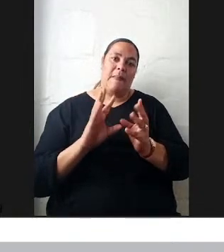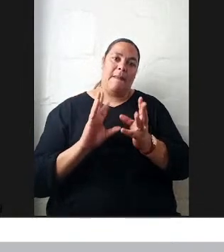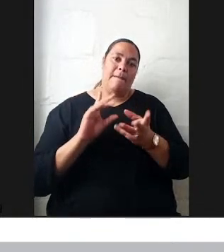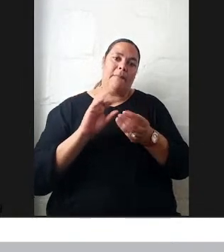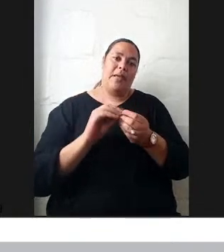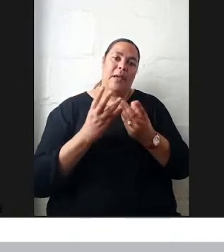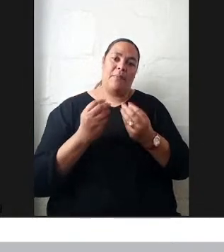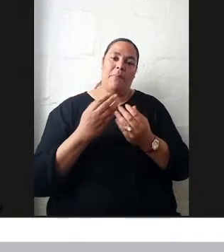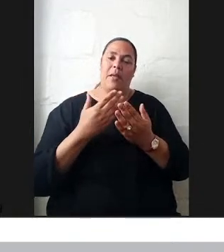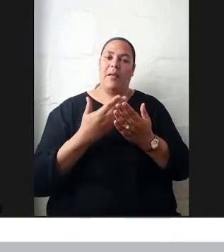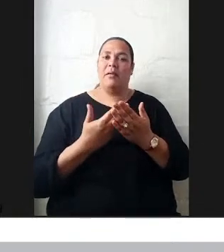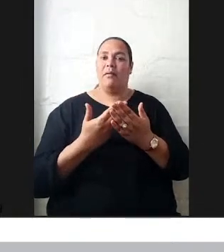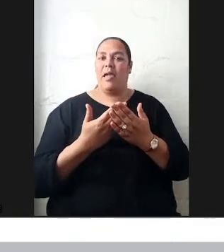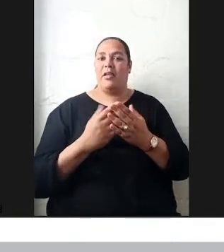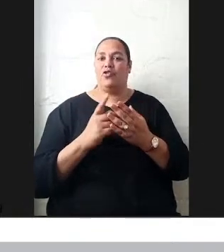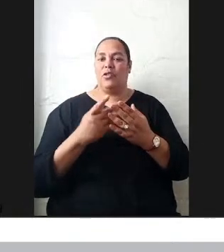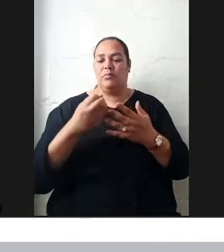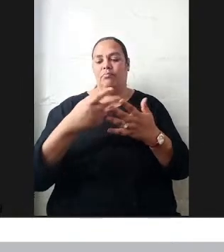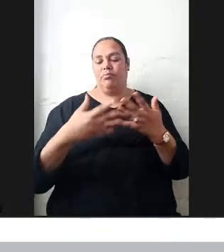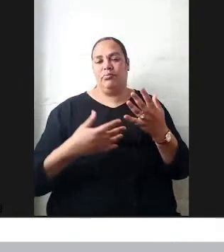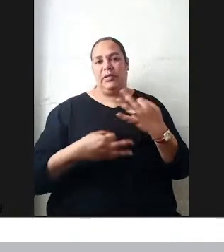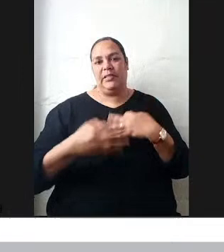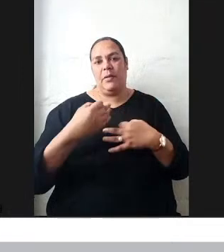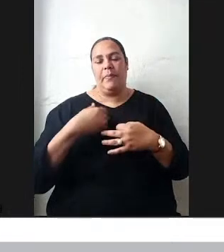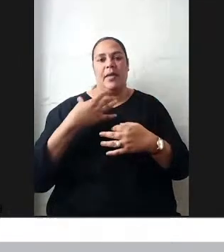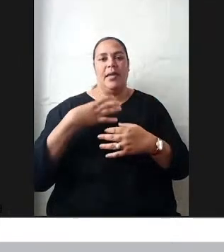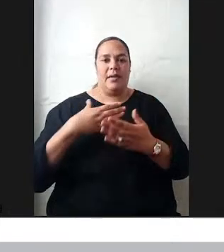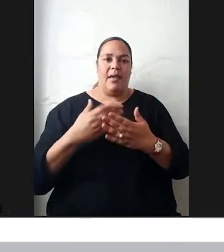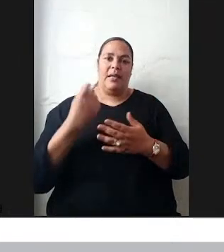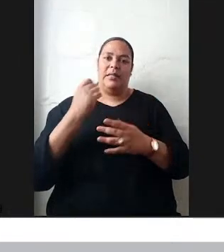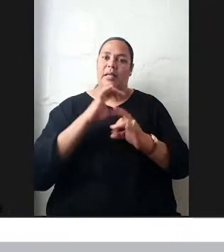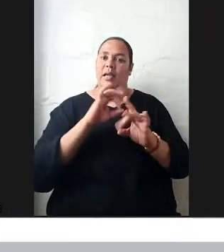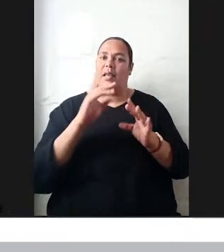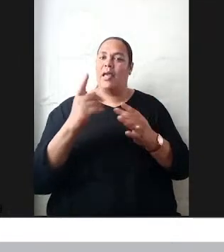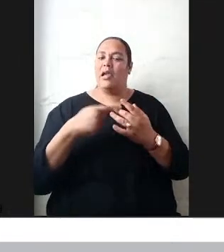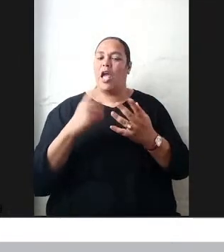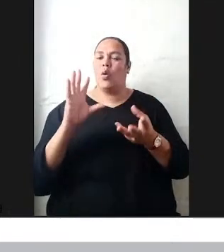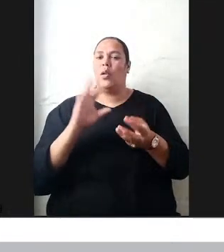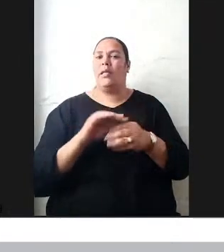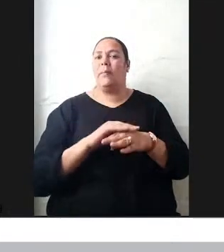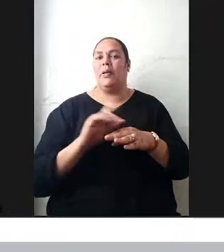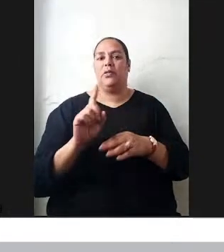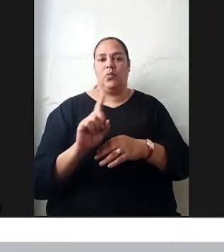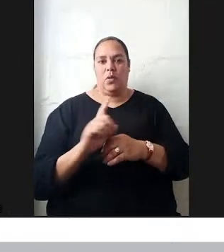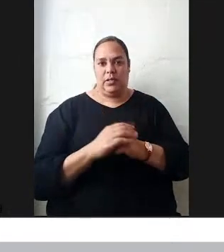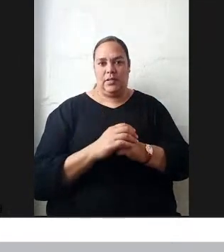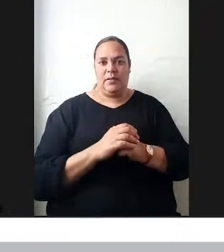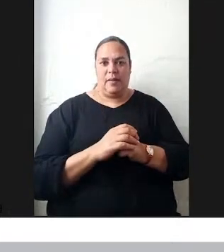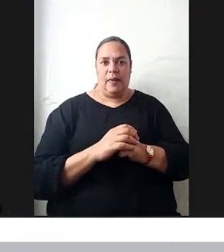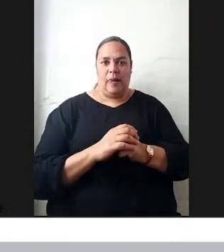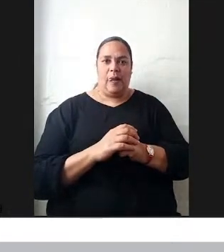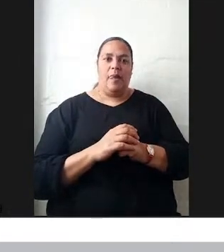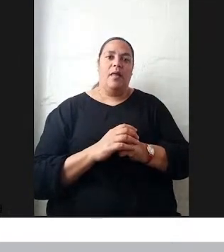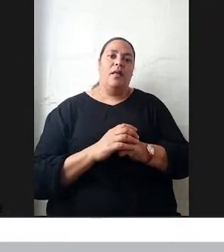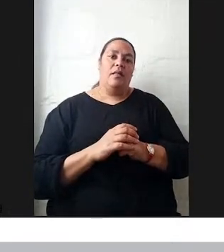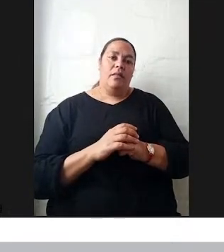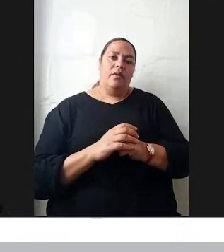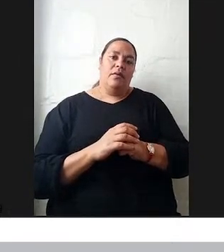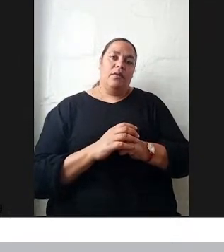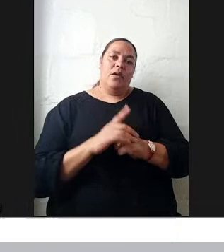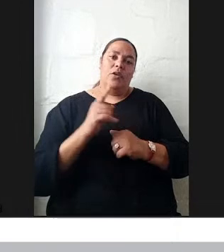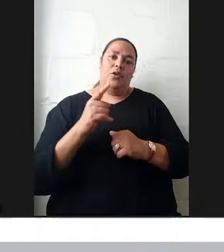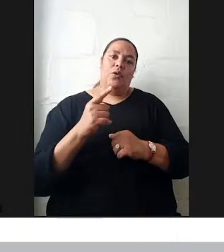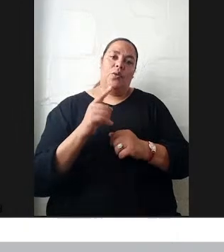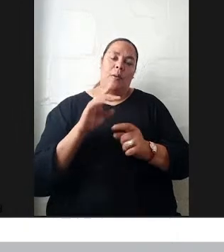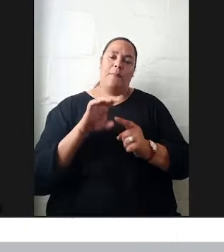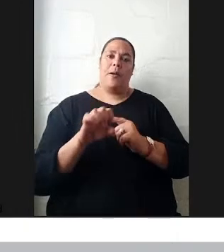be broken down for me so I can understand what the calculation is based on. And then you caught my